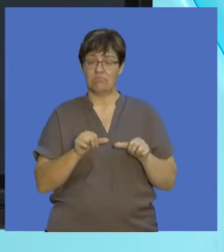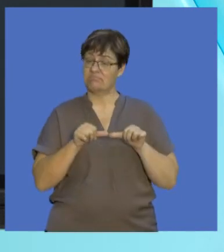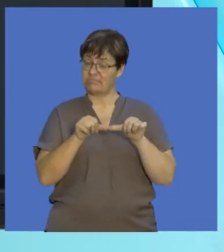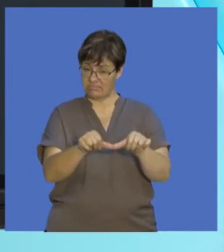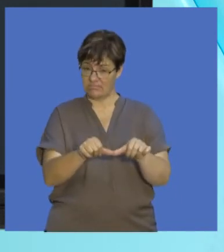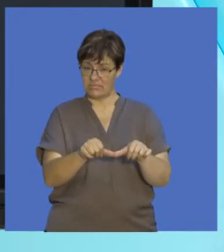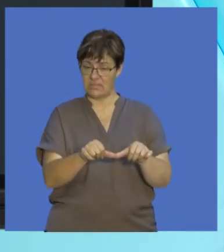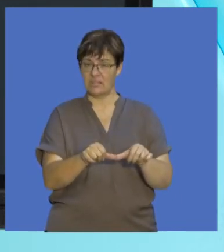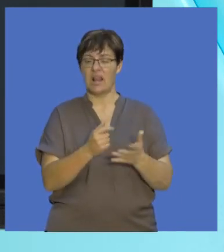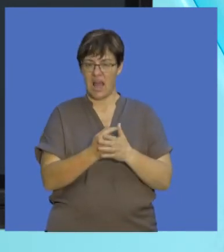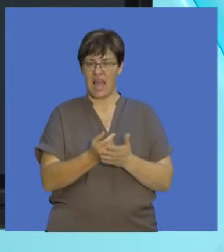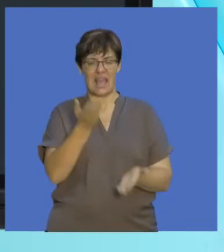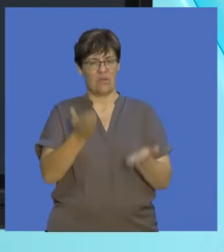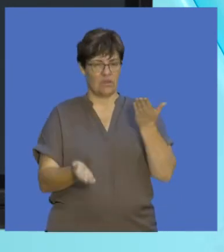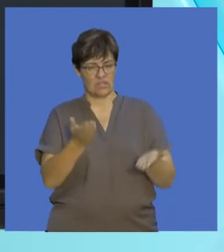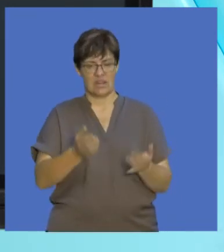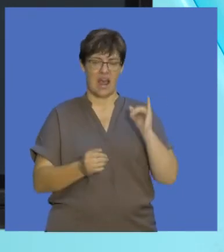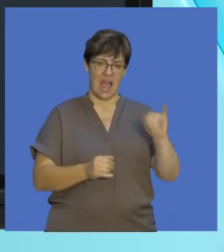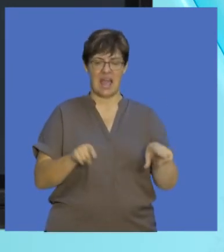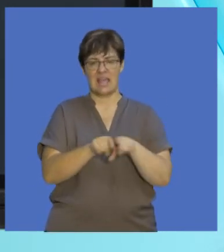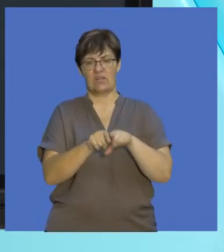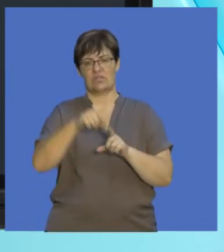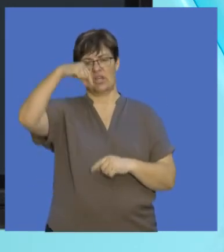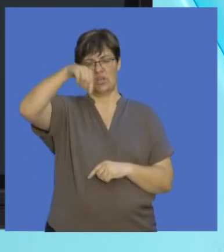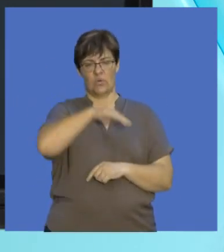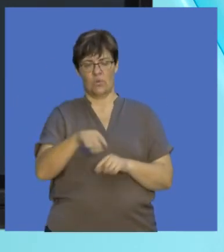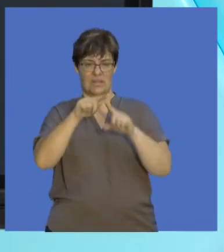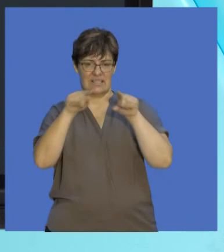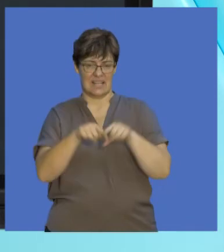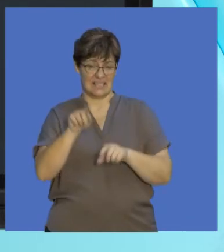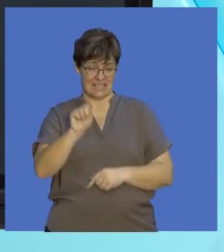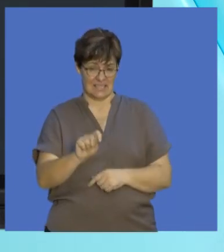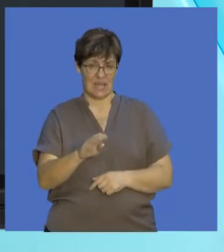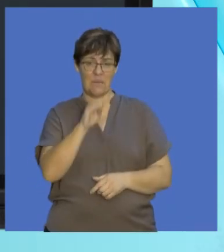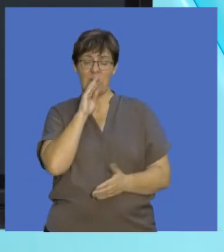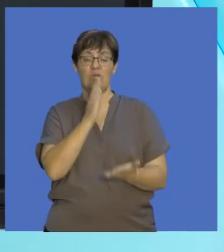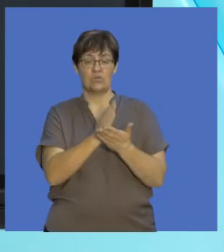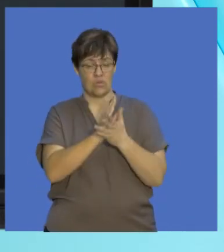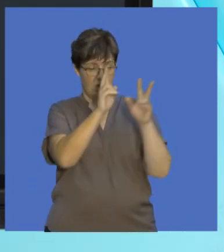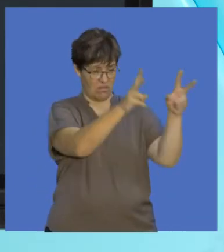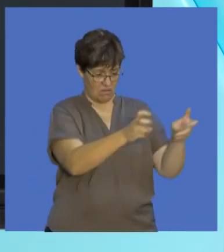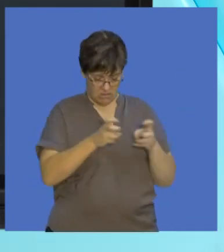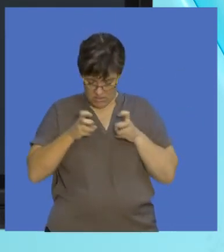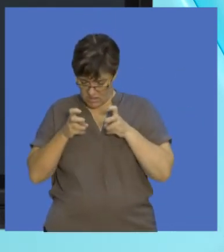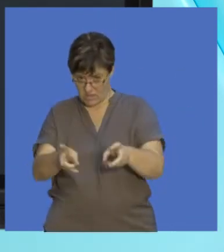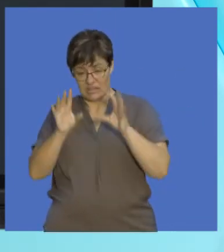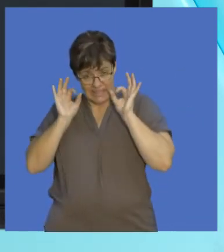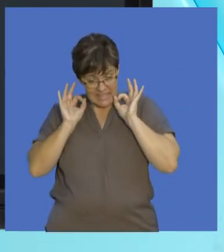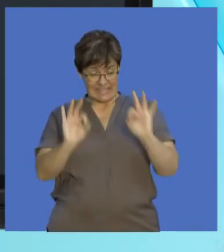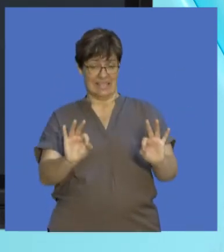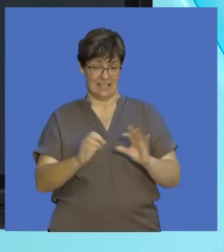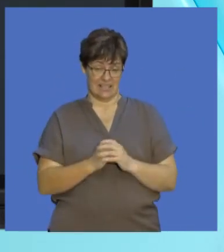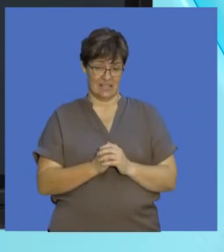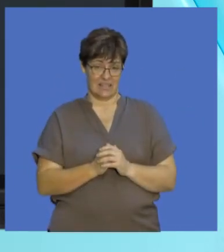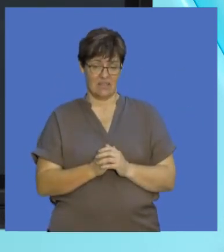that in the calculations that you carry out involving the equation I is equals to Q over delta T, make sure that you copy